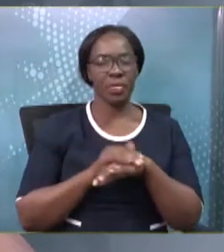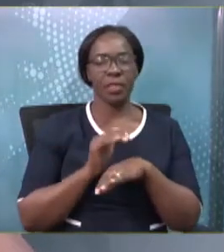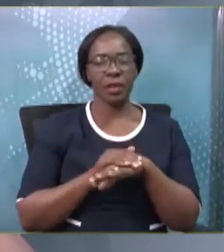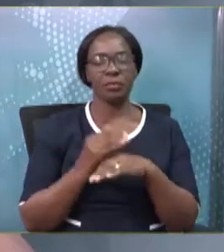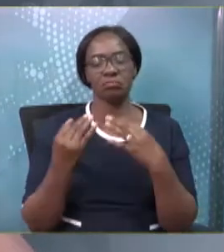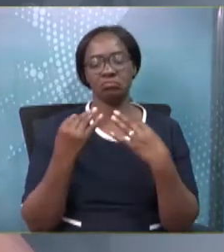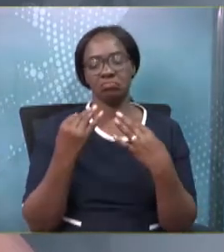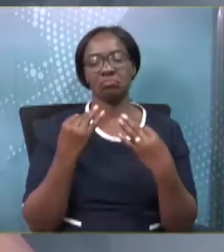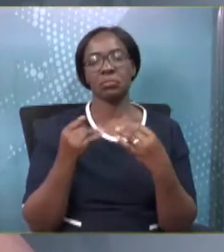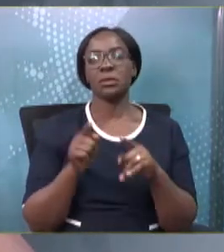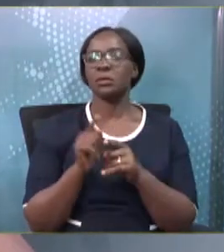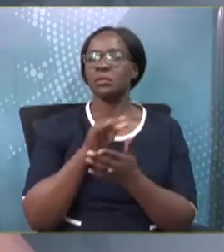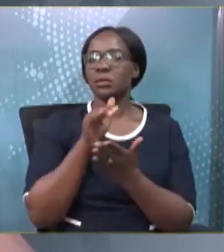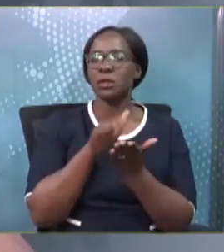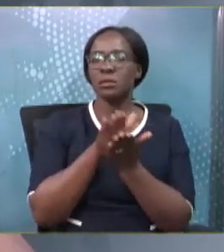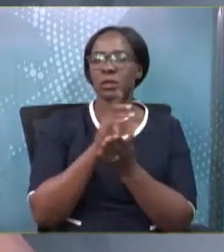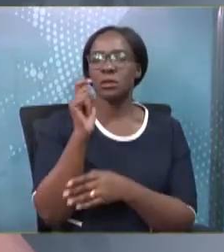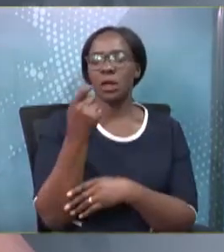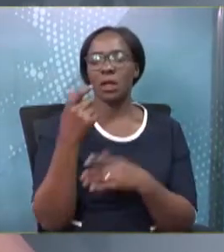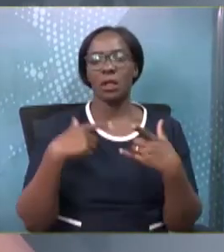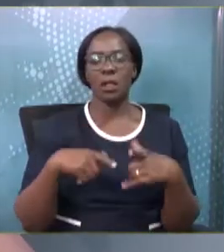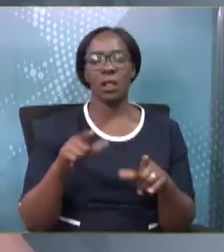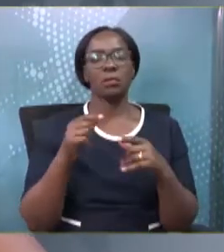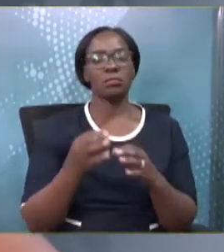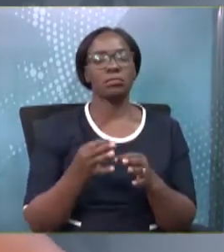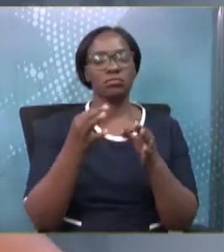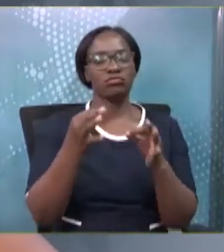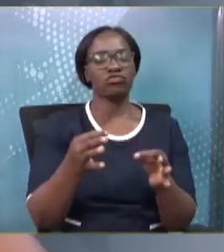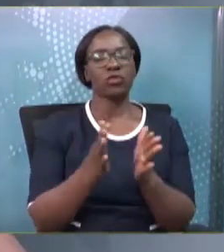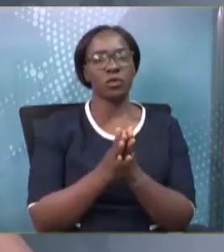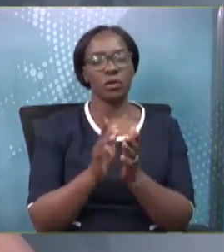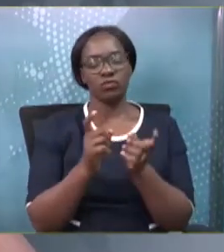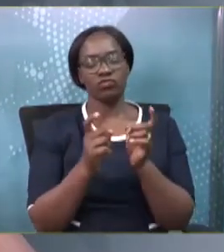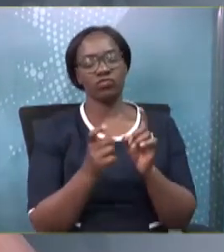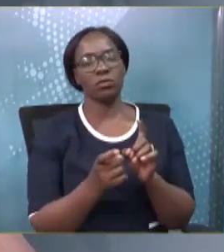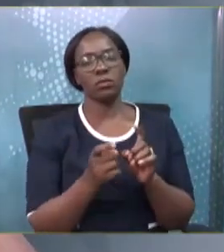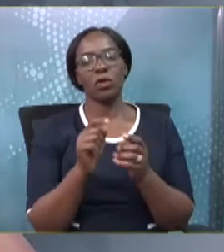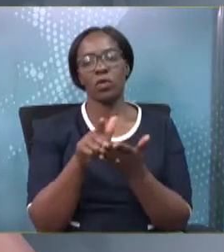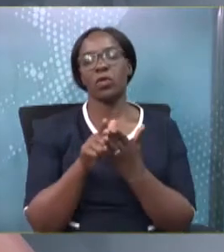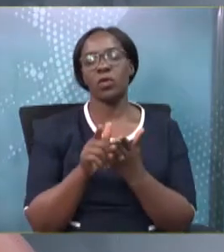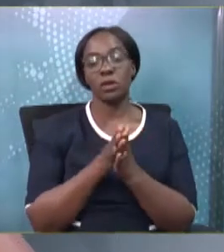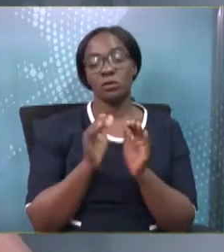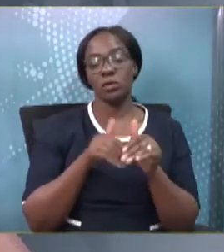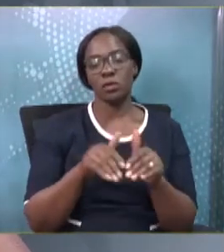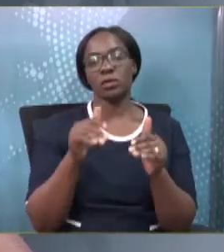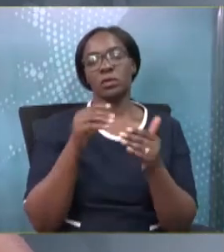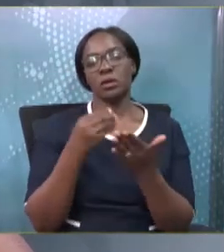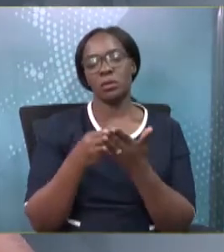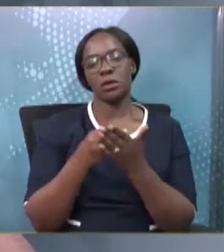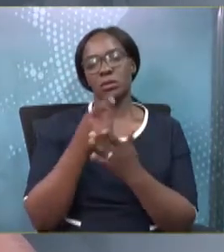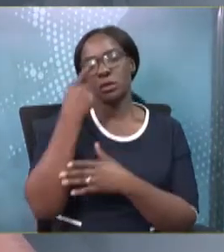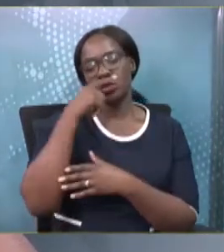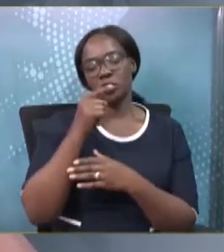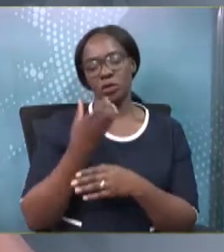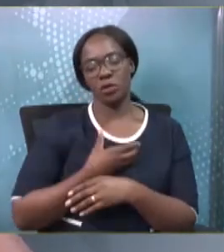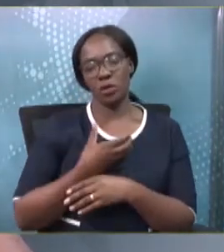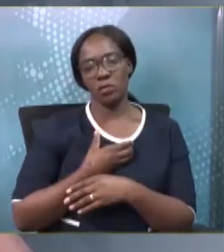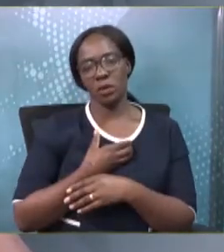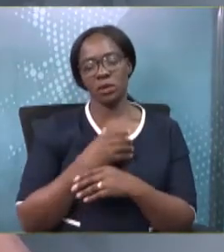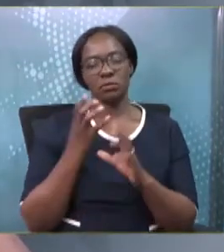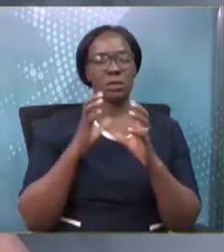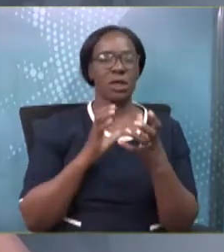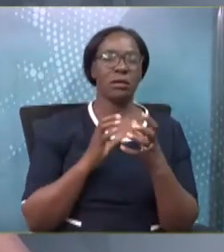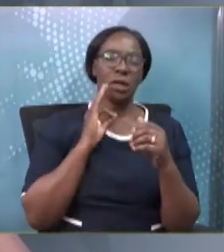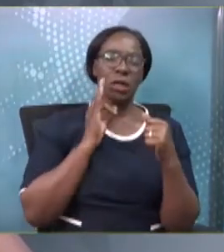there. Now, the Central Bank of Kenya allowed for an extension and restructuring of loans. And according to the Monetary Policy Committee,